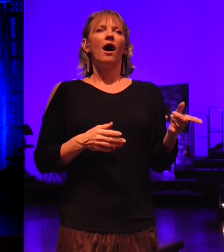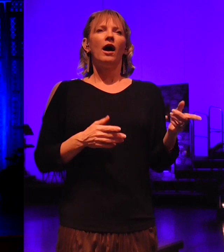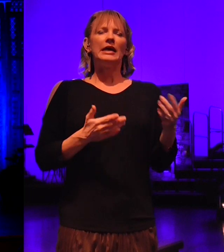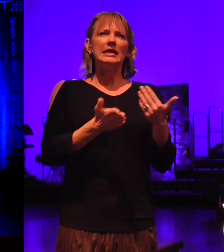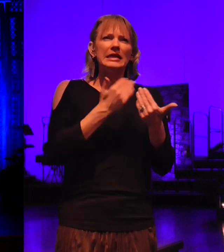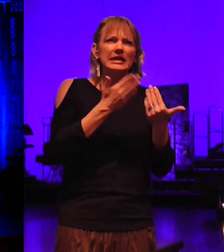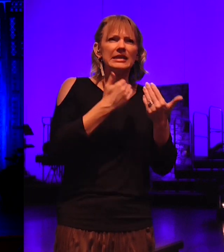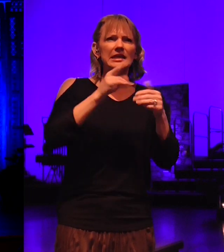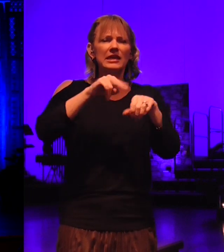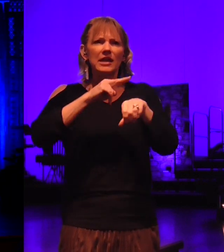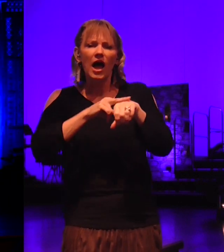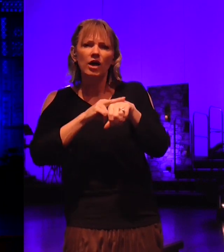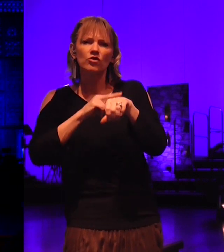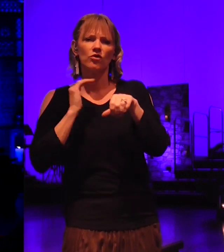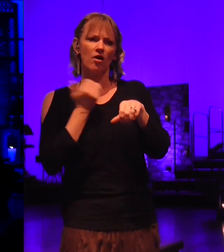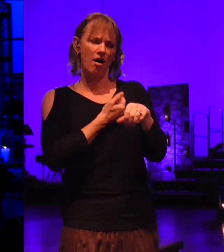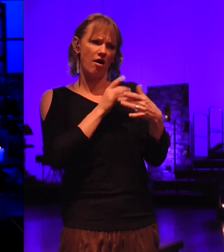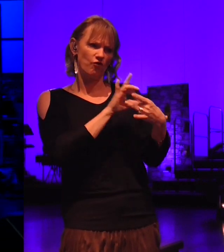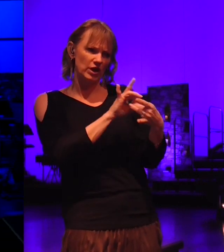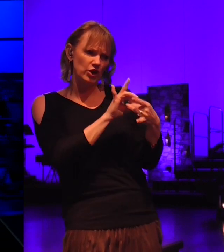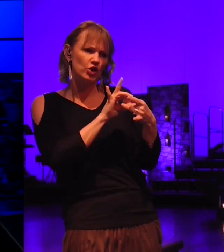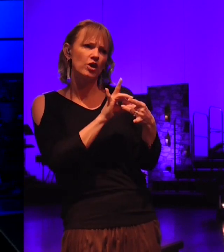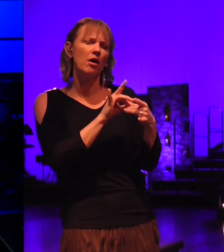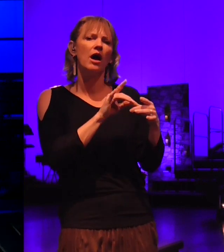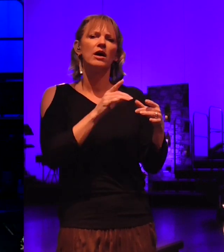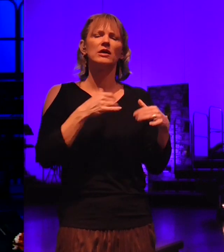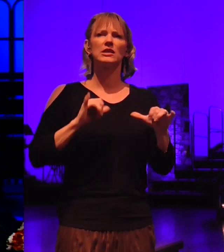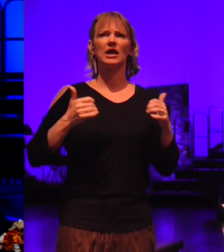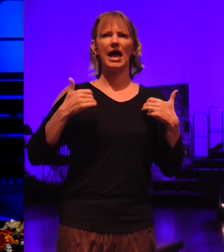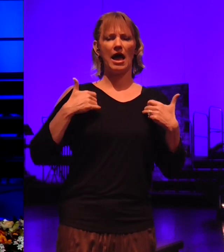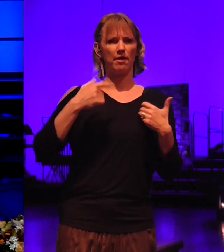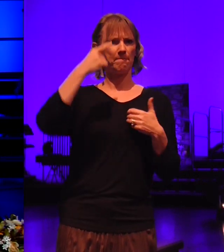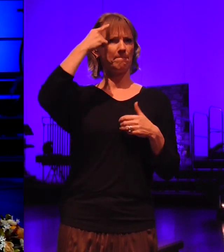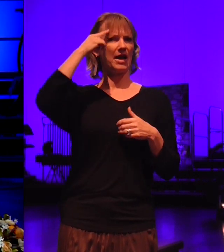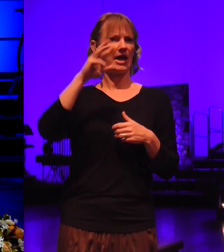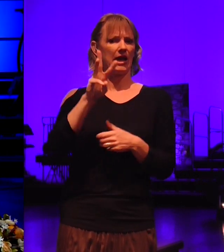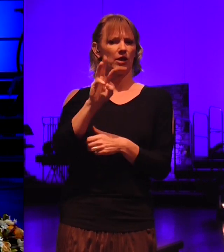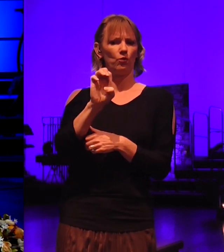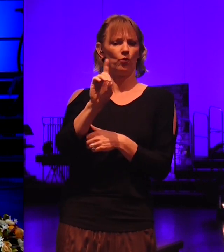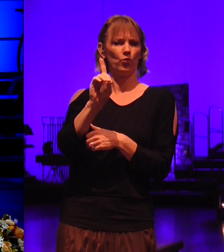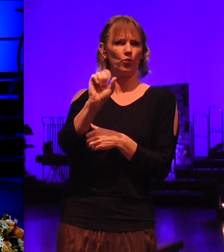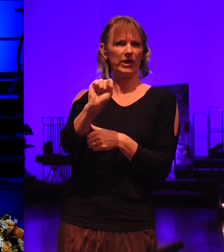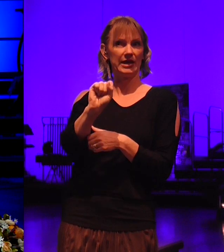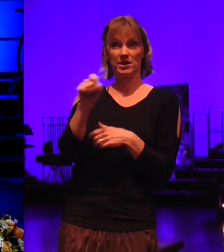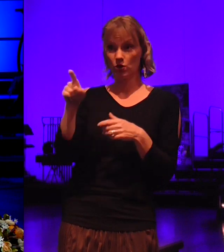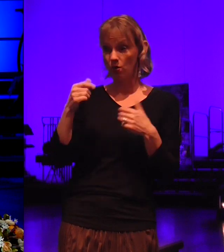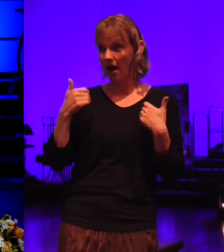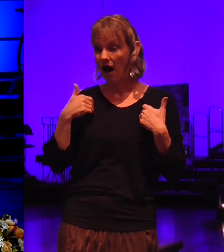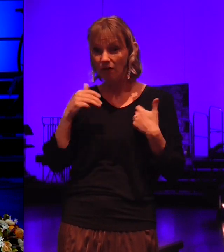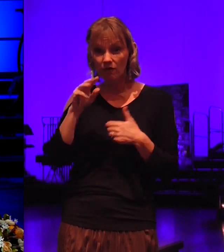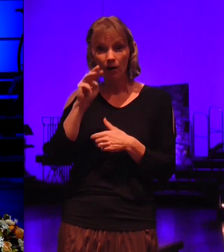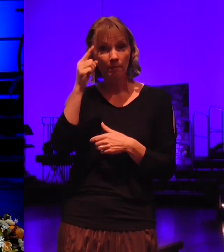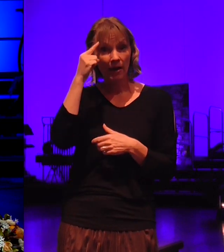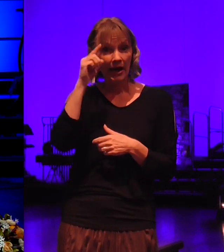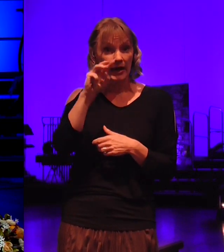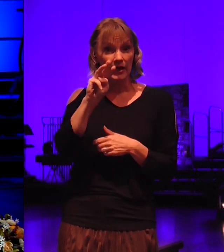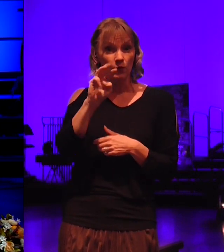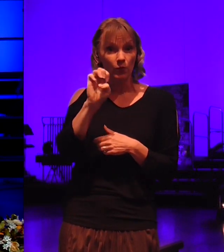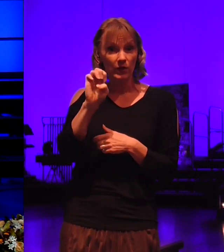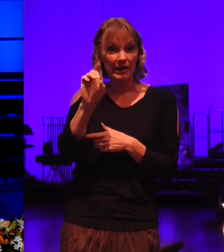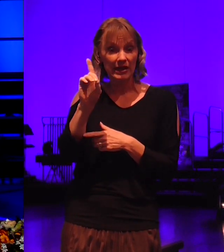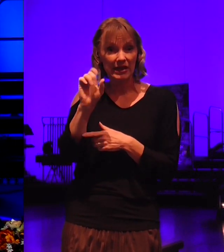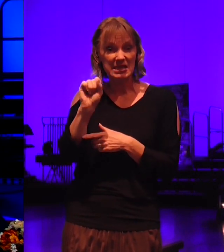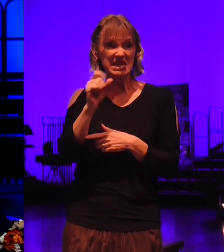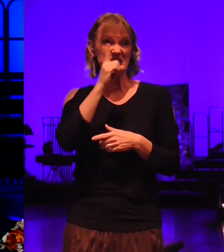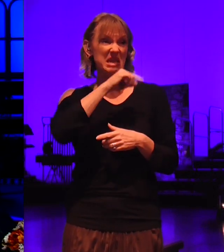as the relationship was, I had these mind weeds. Do you ever get these mind weeds? Stepdad,